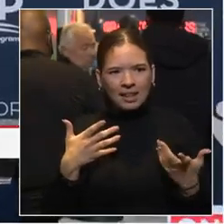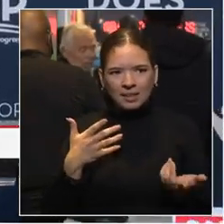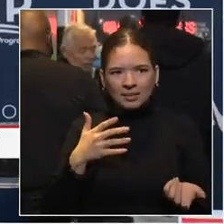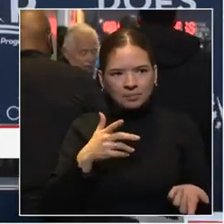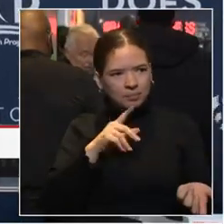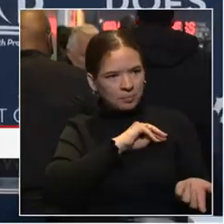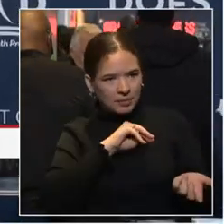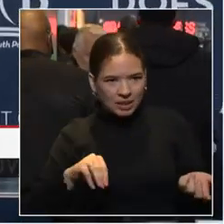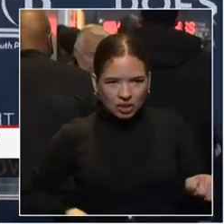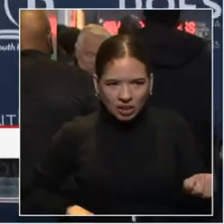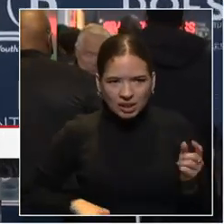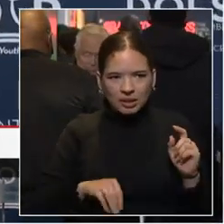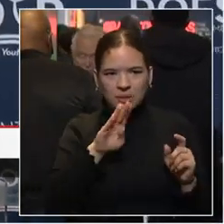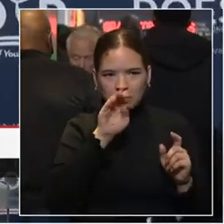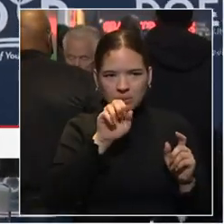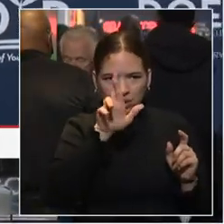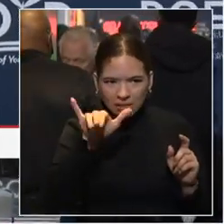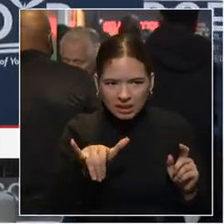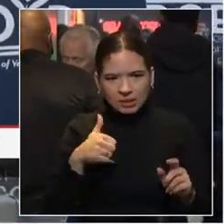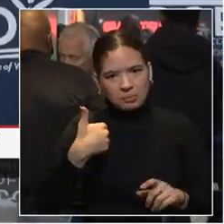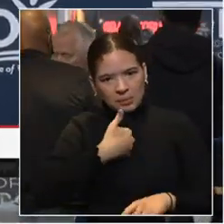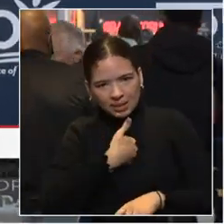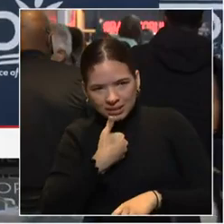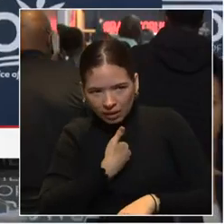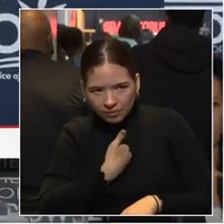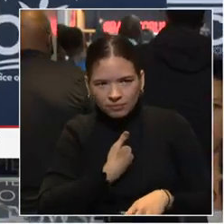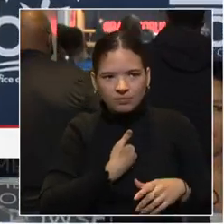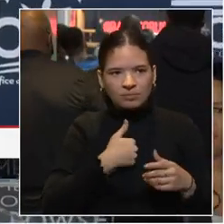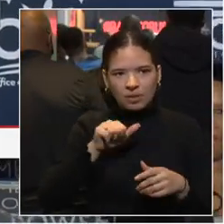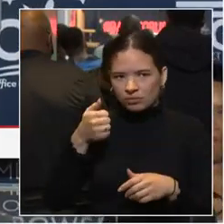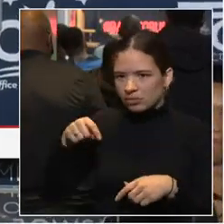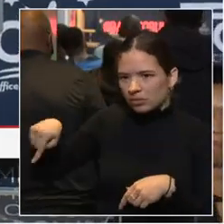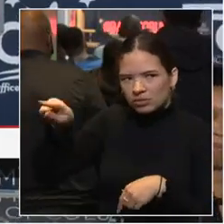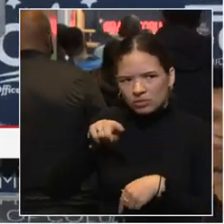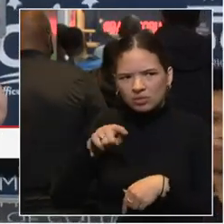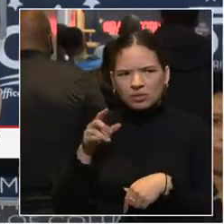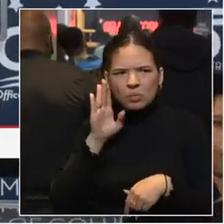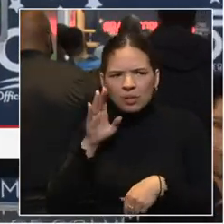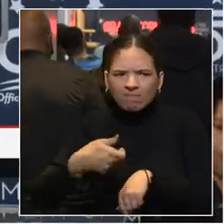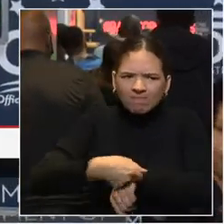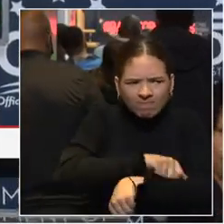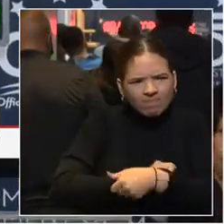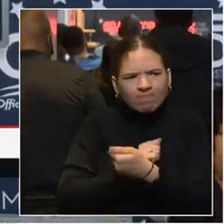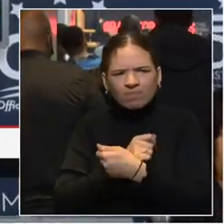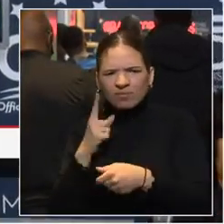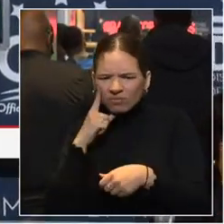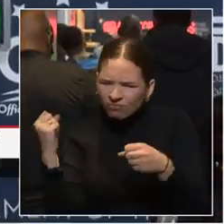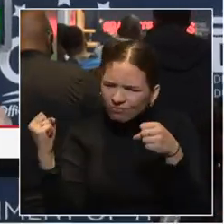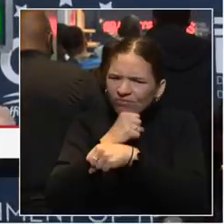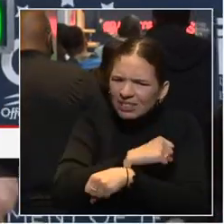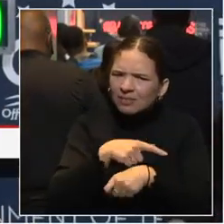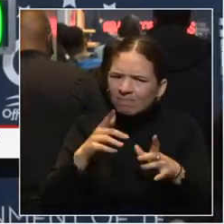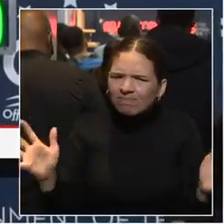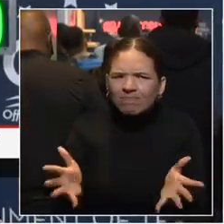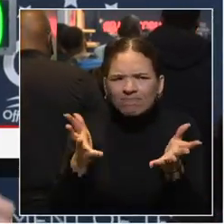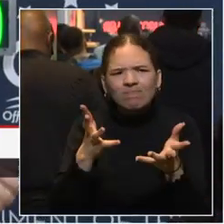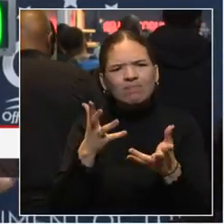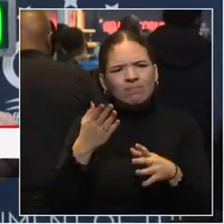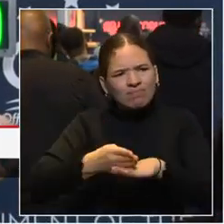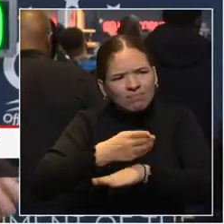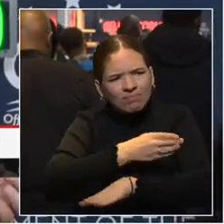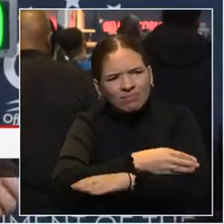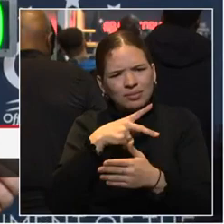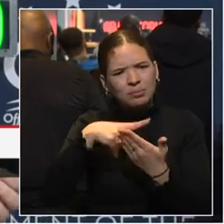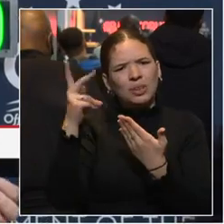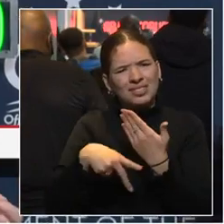go in and get in the paint for these programs, because we know it has the ability to change young people's lives.